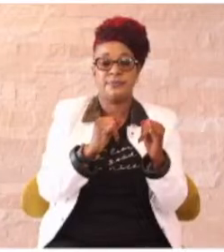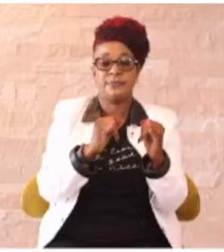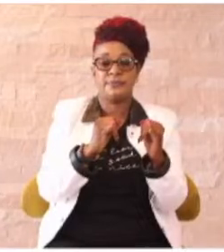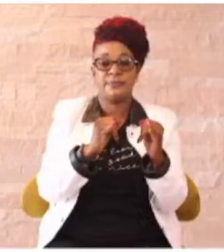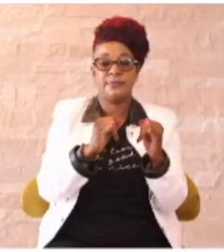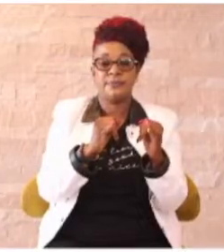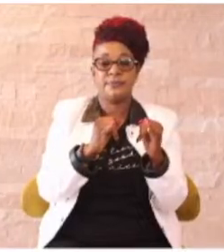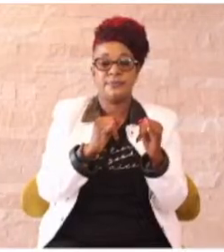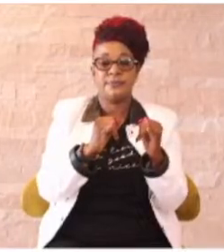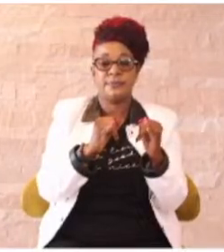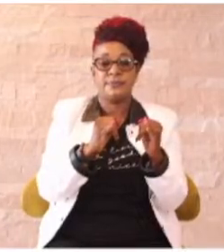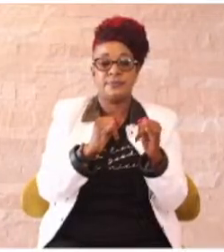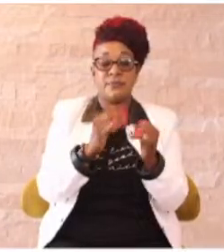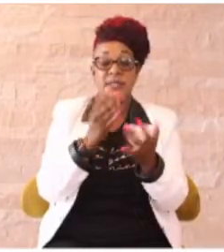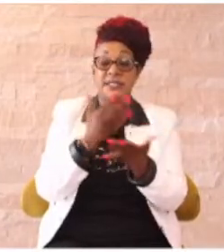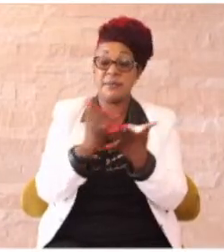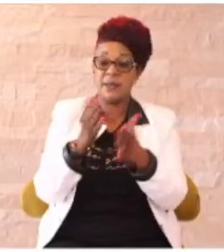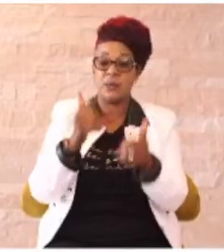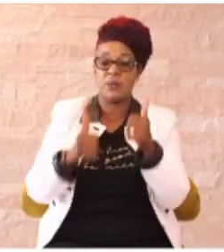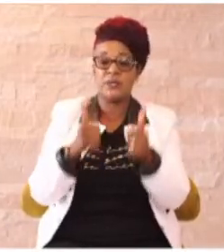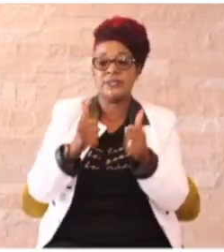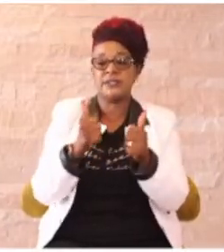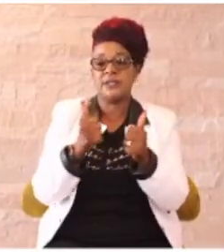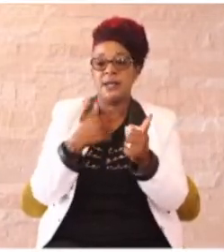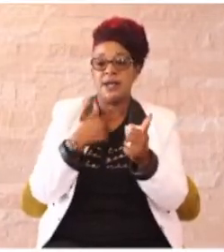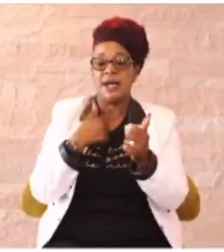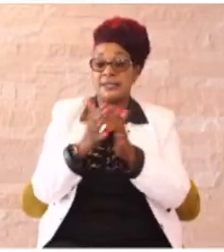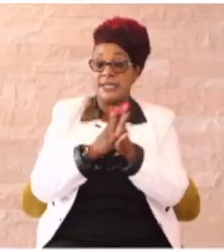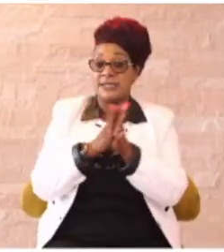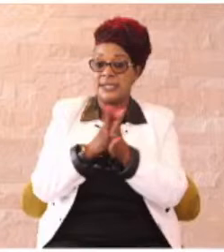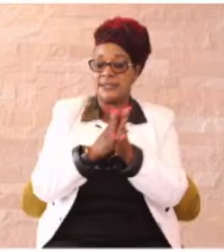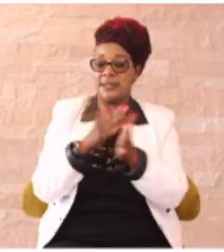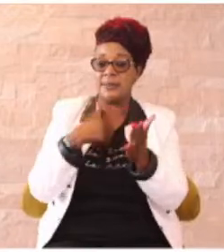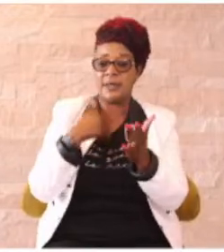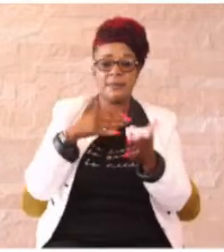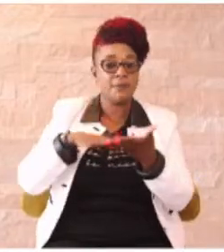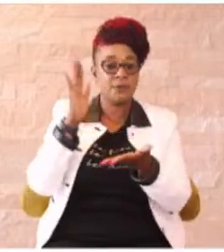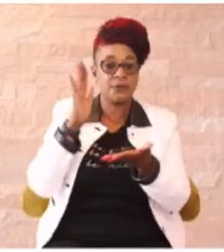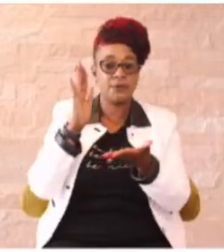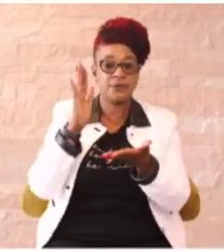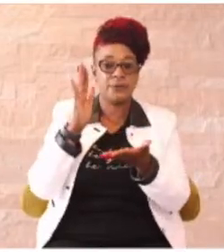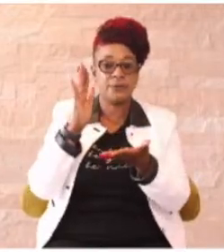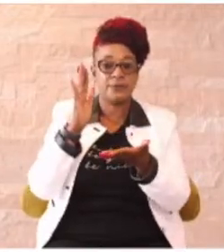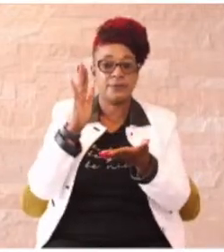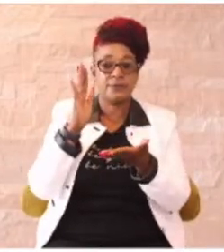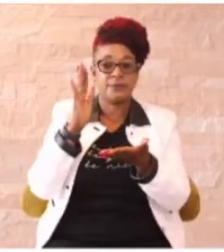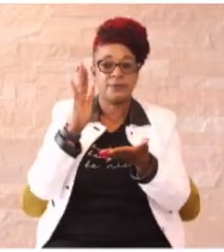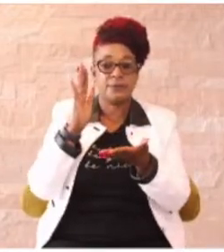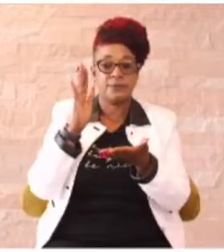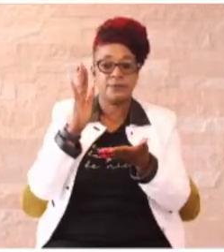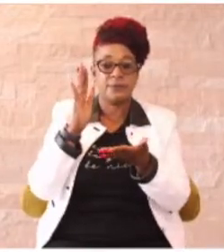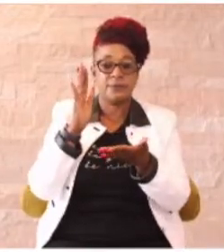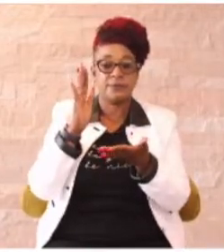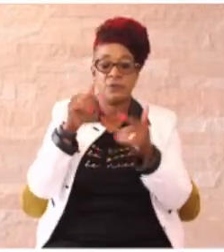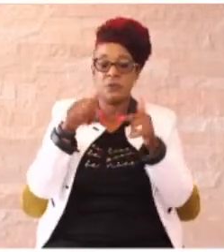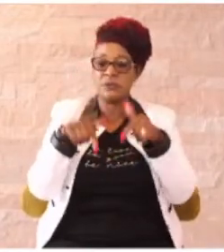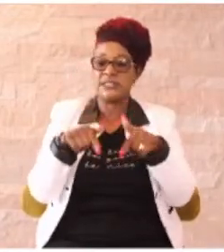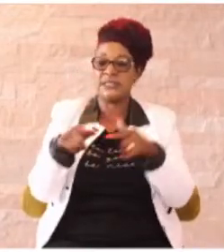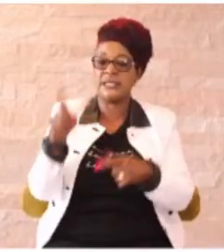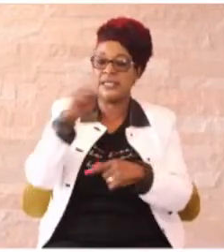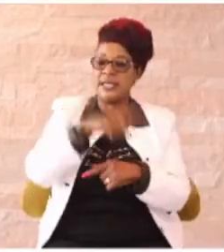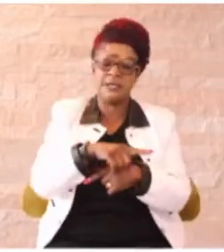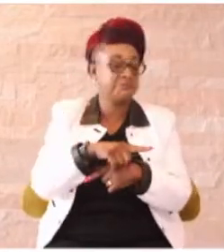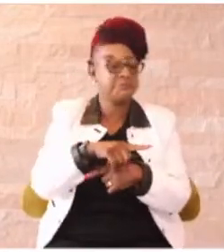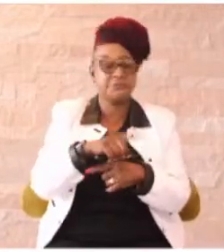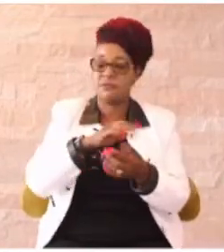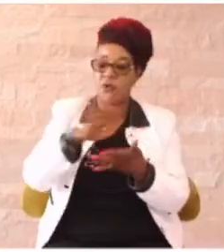me. And something that has excited me, not from on this day, but overall